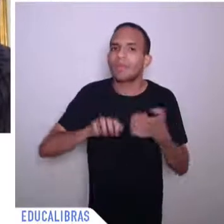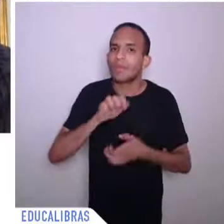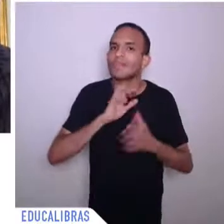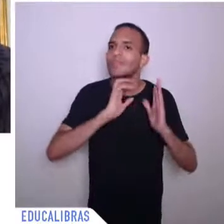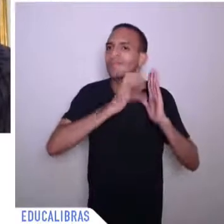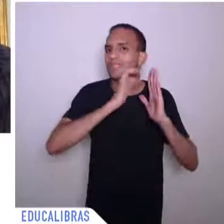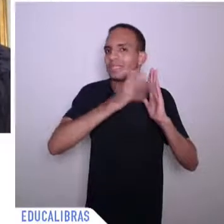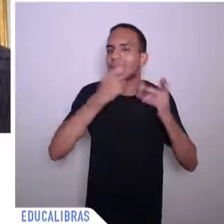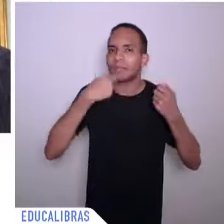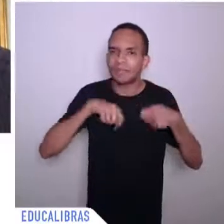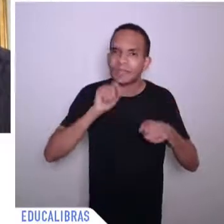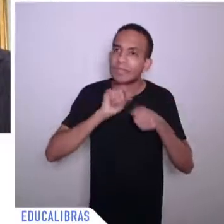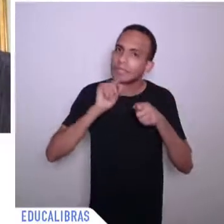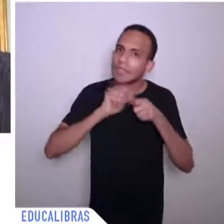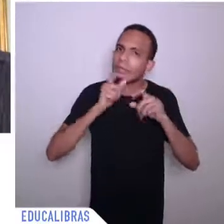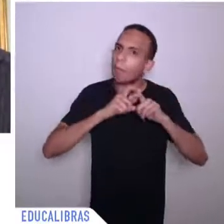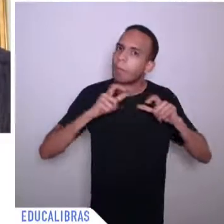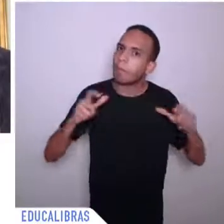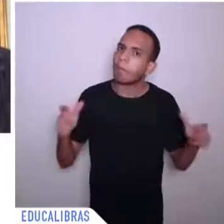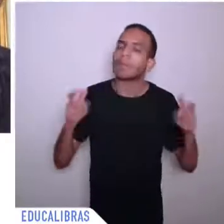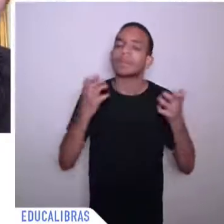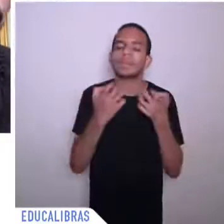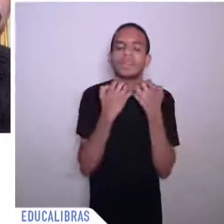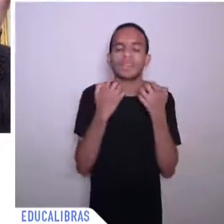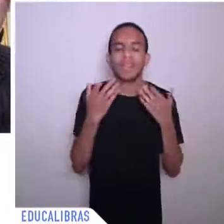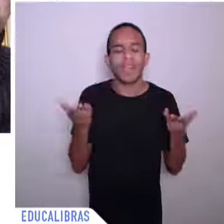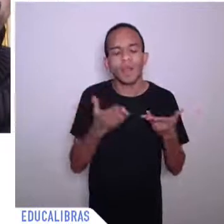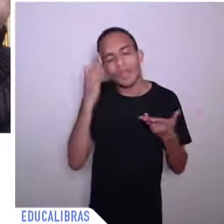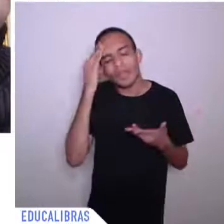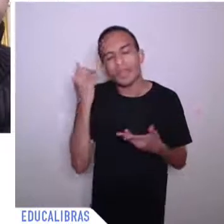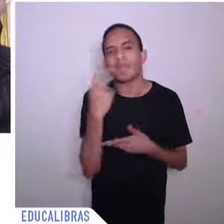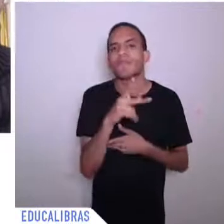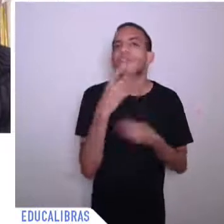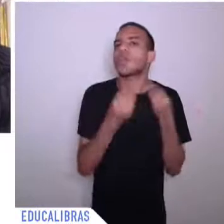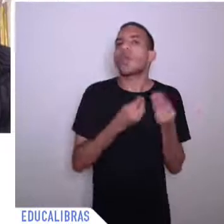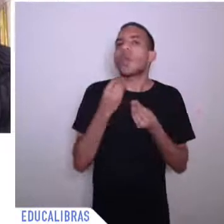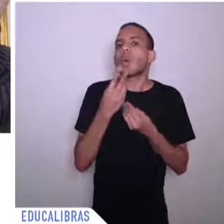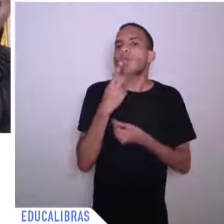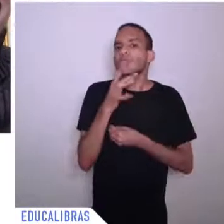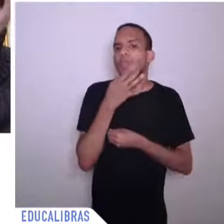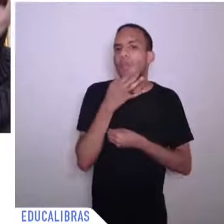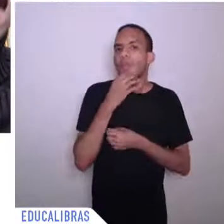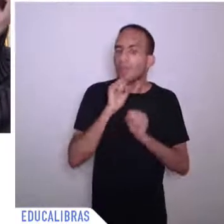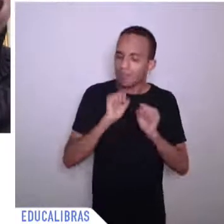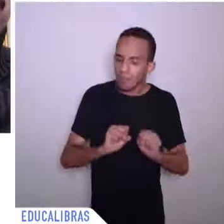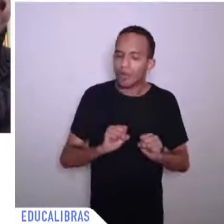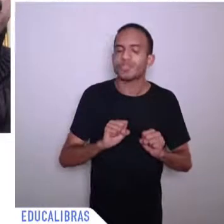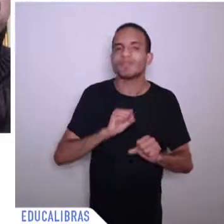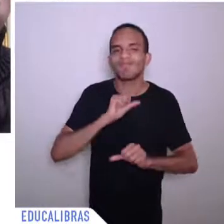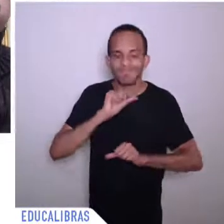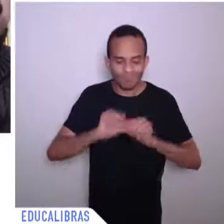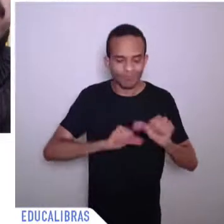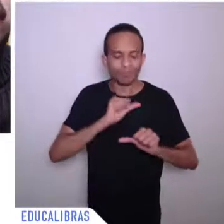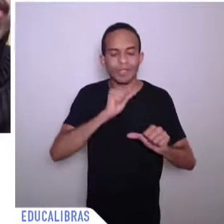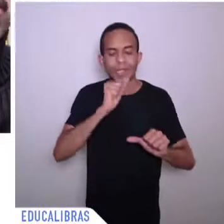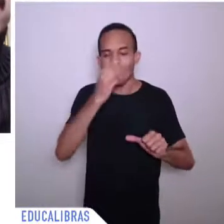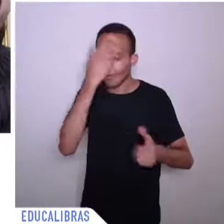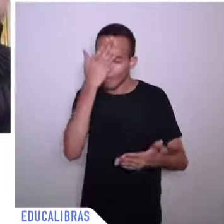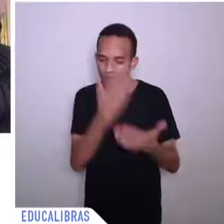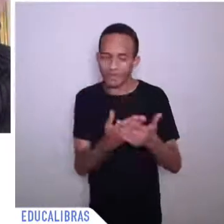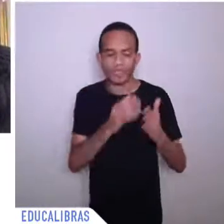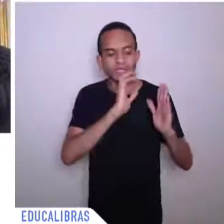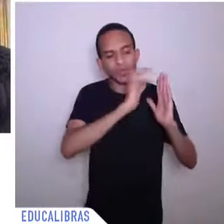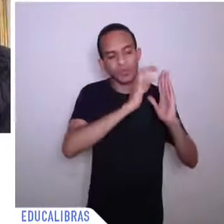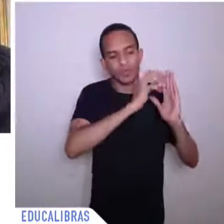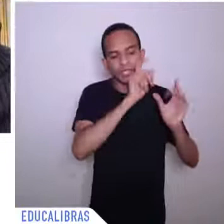was left behind was a party reform that is so necessary for Brazil. So I would like to know from you,